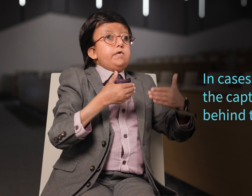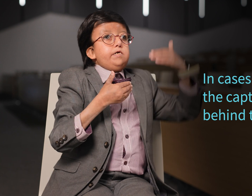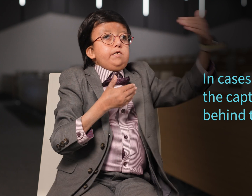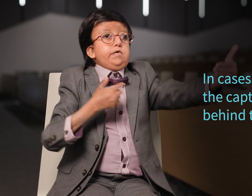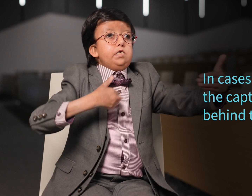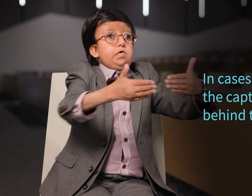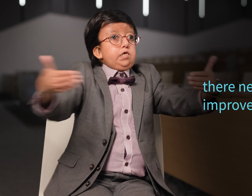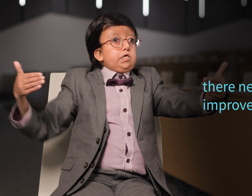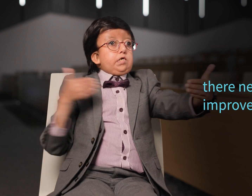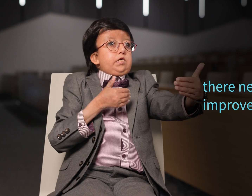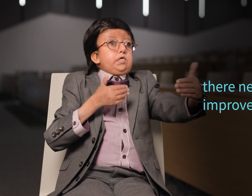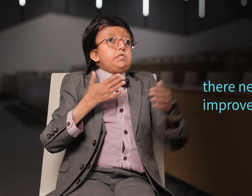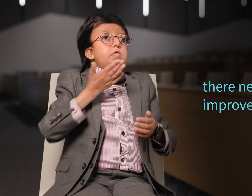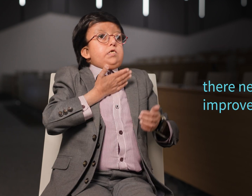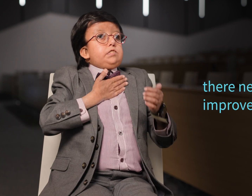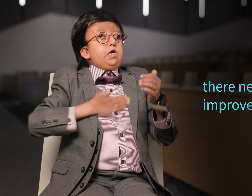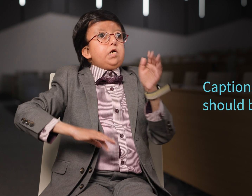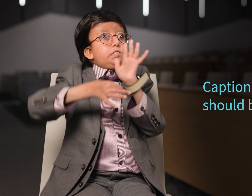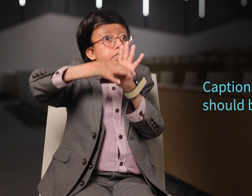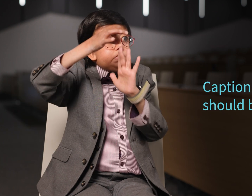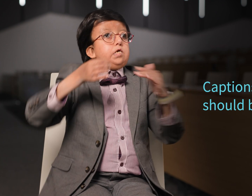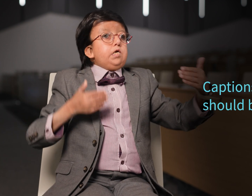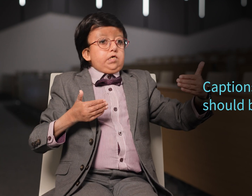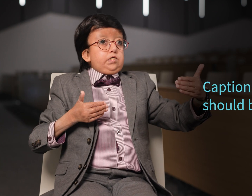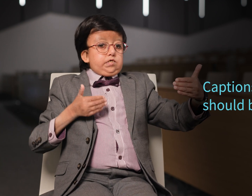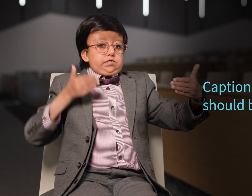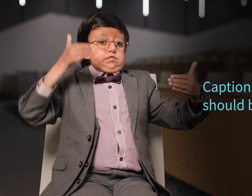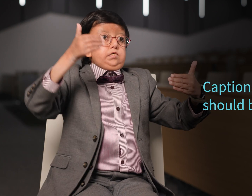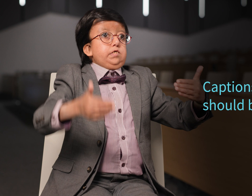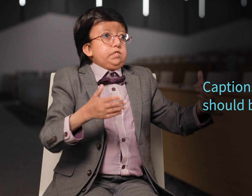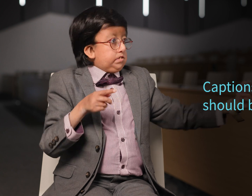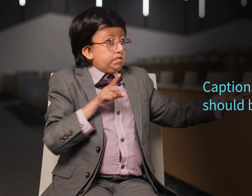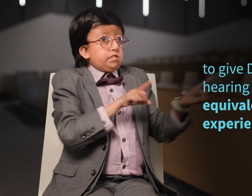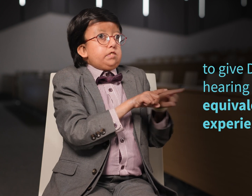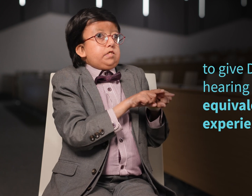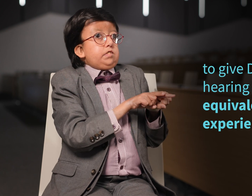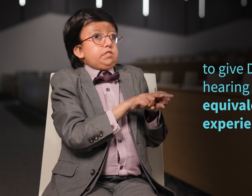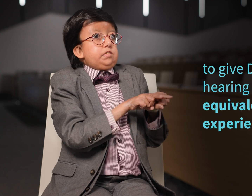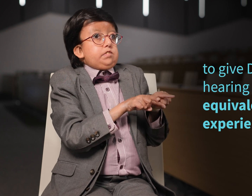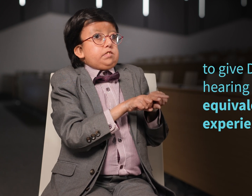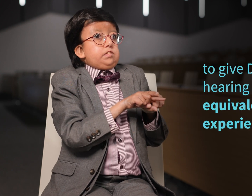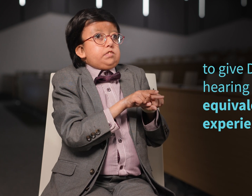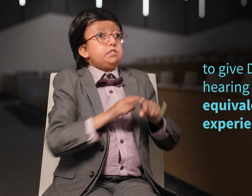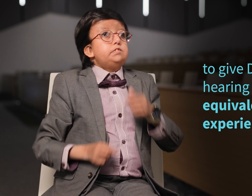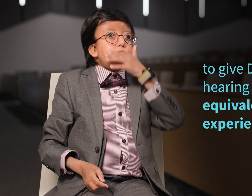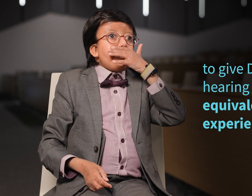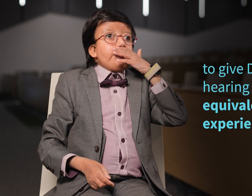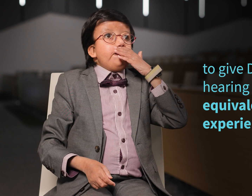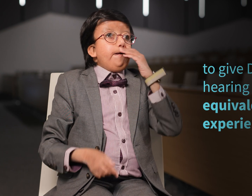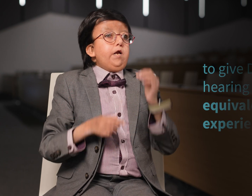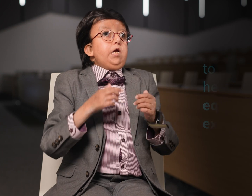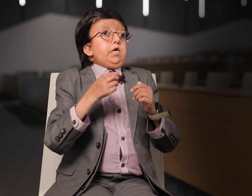lag behind the sound, there needs to be improvement. Captions and sound should be in sync, giving deaf and hearing audiences